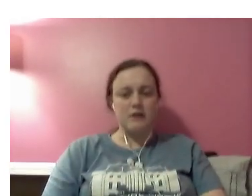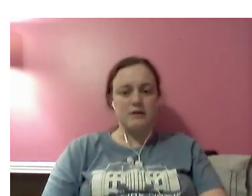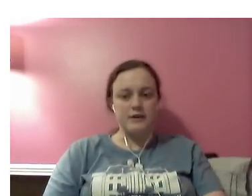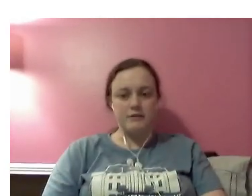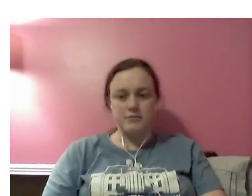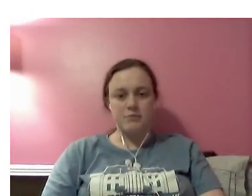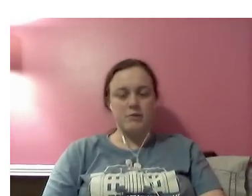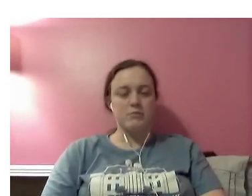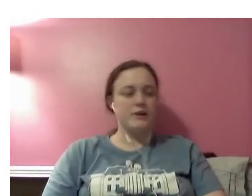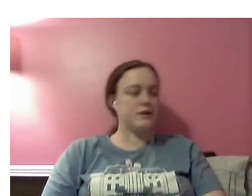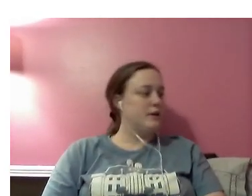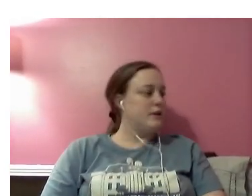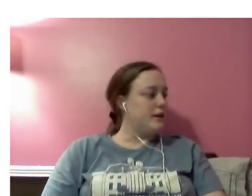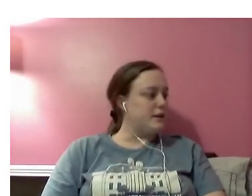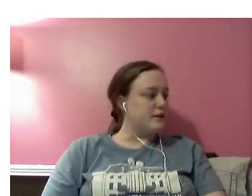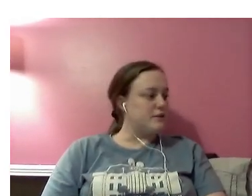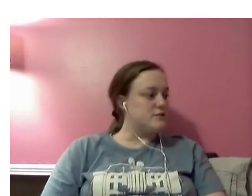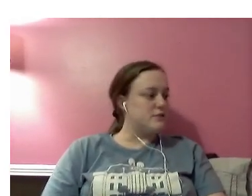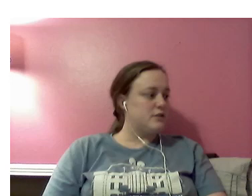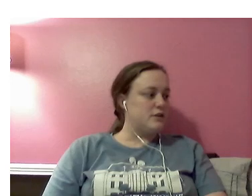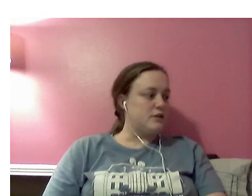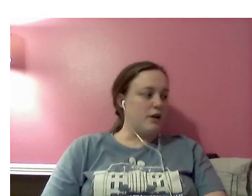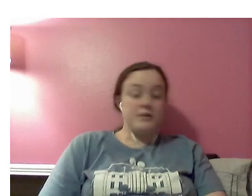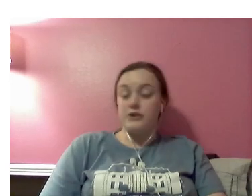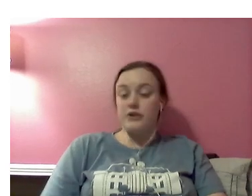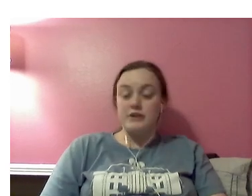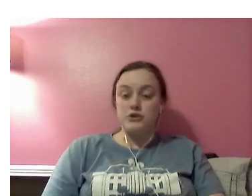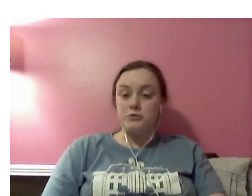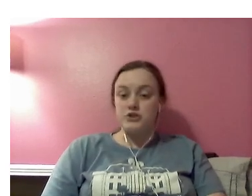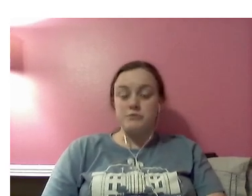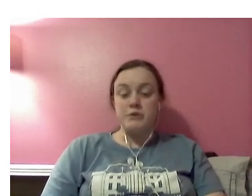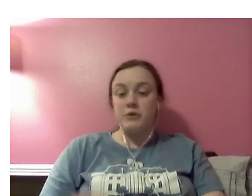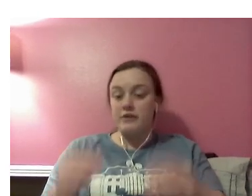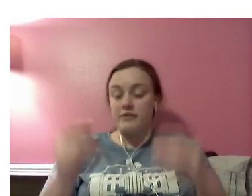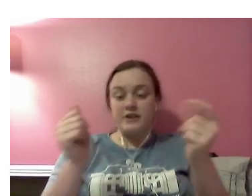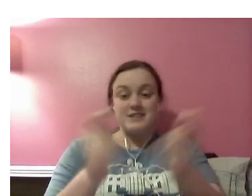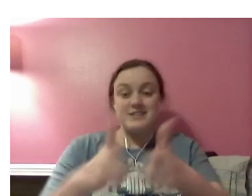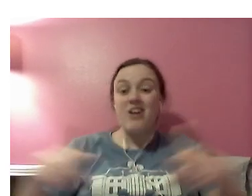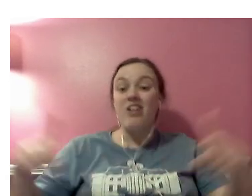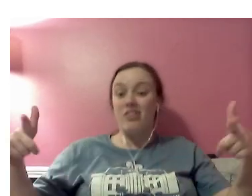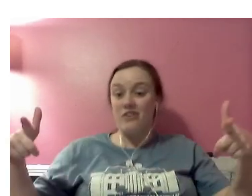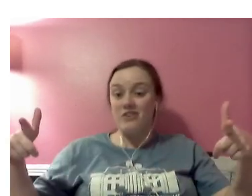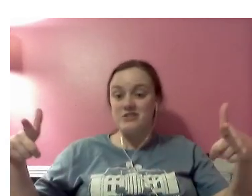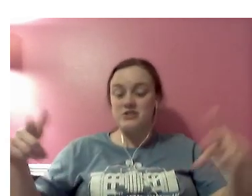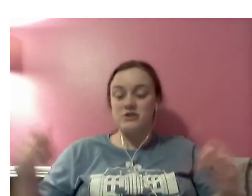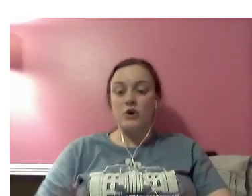that's how it would be appropriate. And I mean, your answer would just be whatever it is,